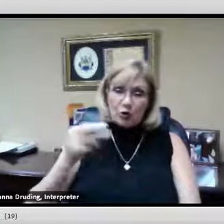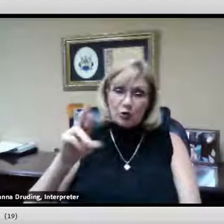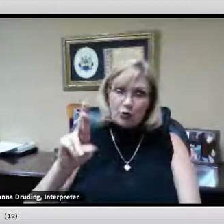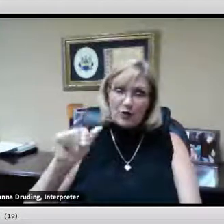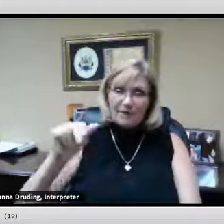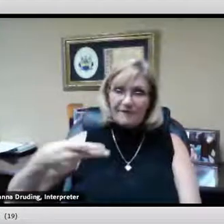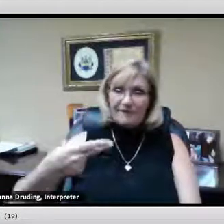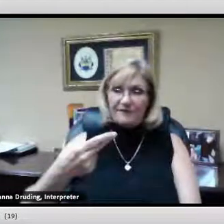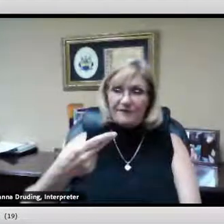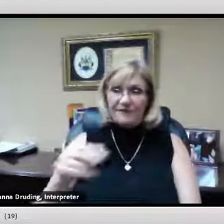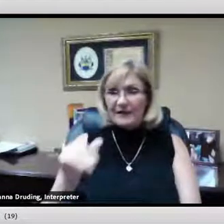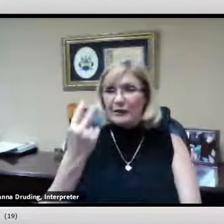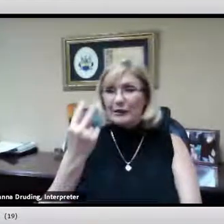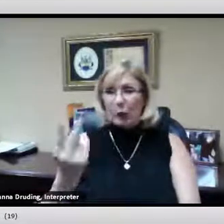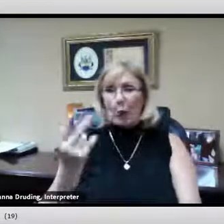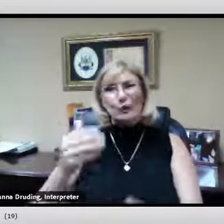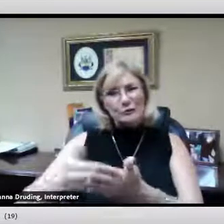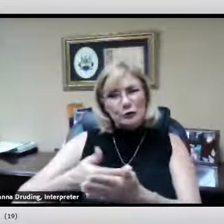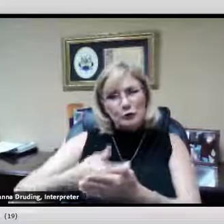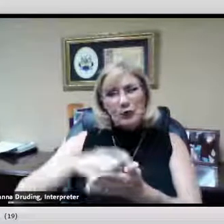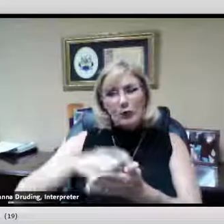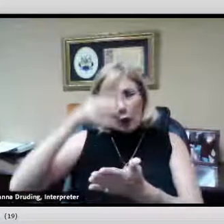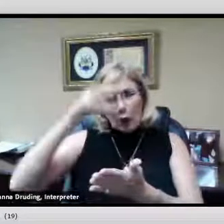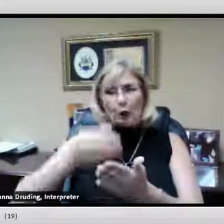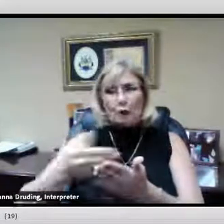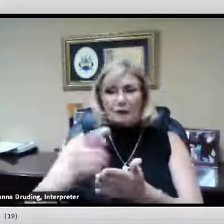at to learn something new.